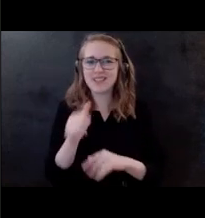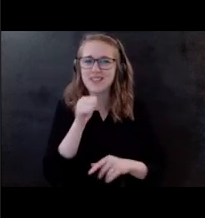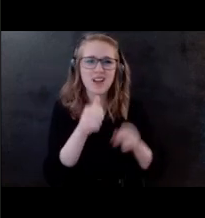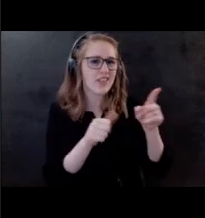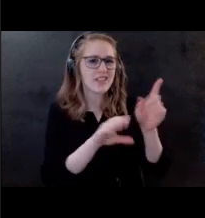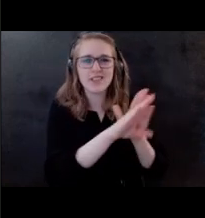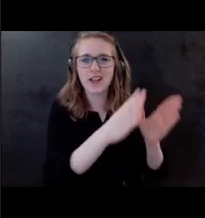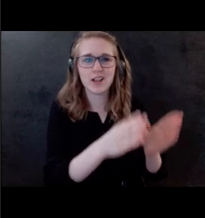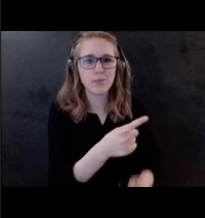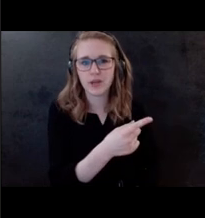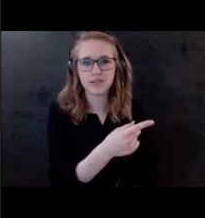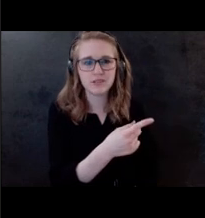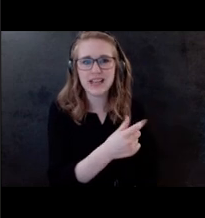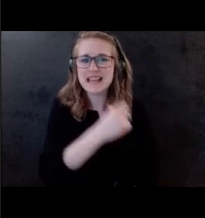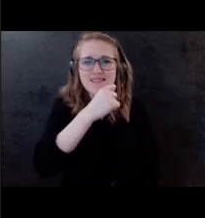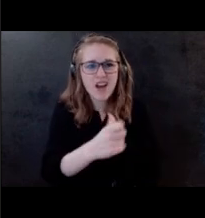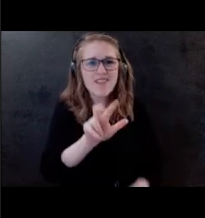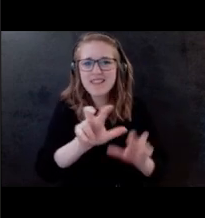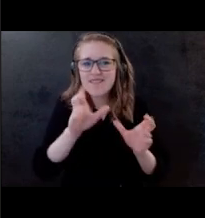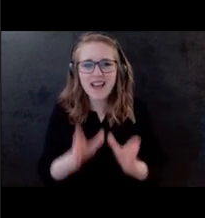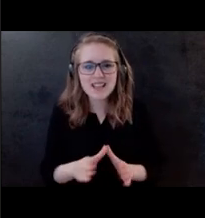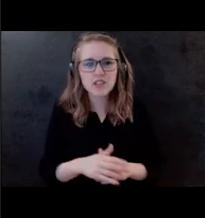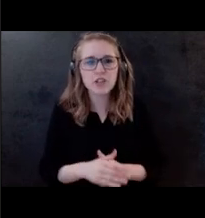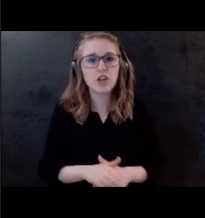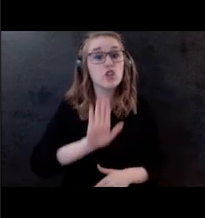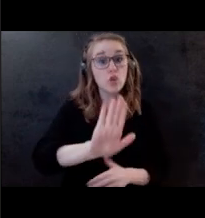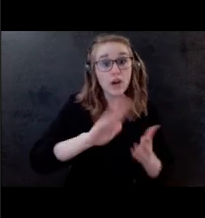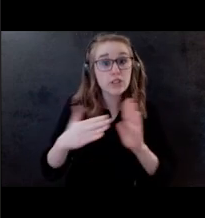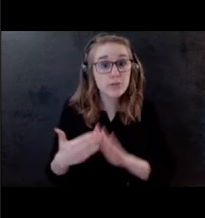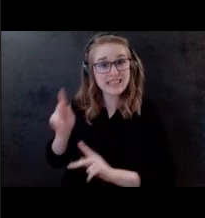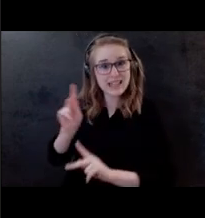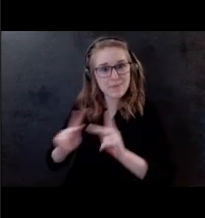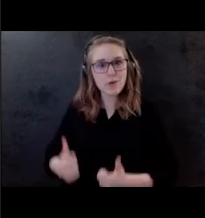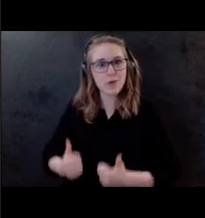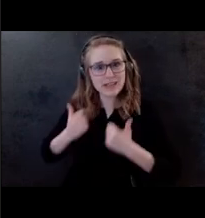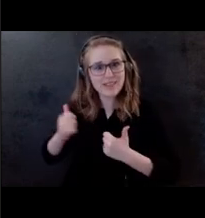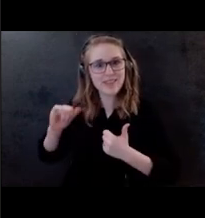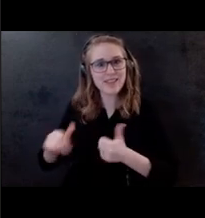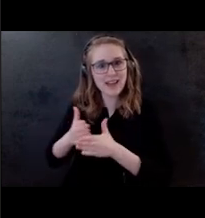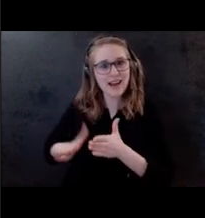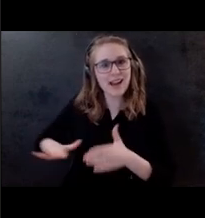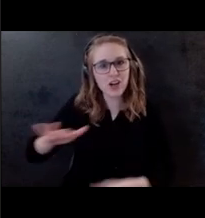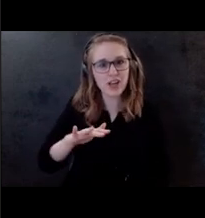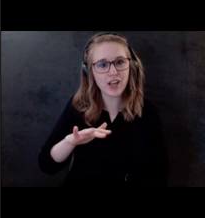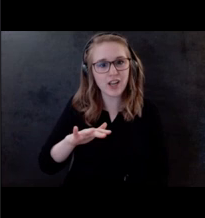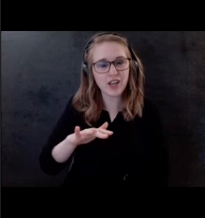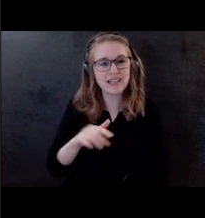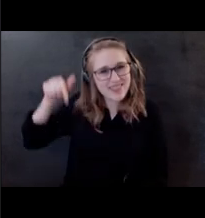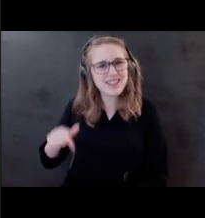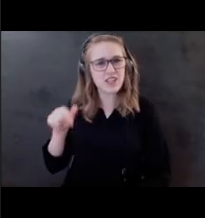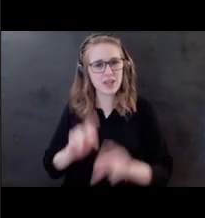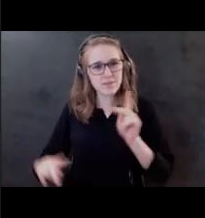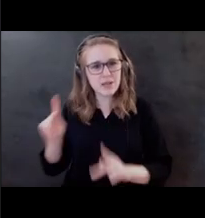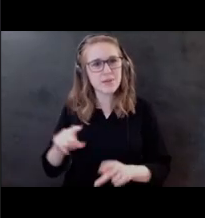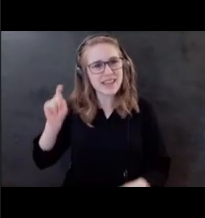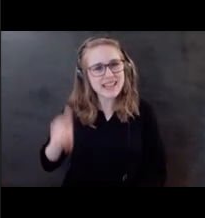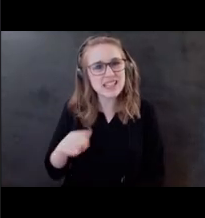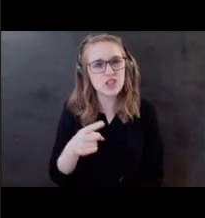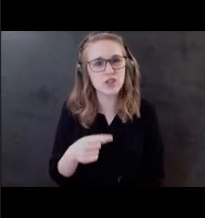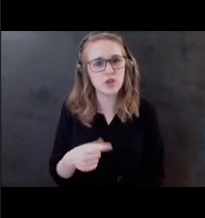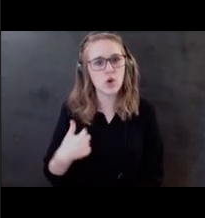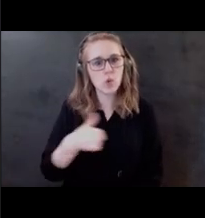developer, not the investor. Your community is the people living in the neighborhood. These are the people that need you.